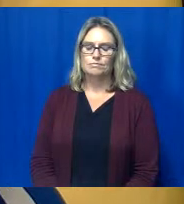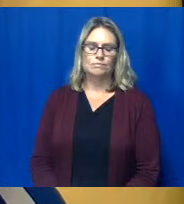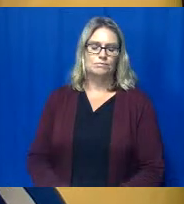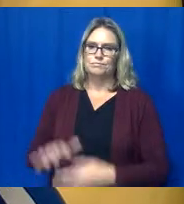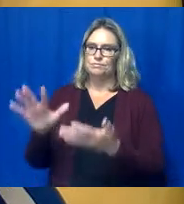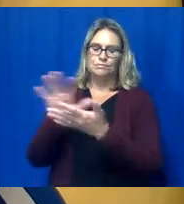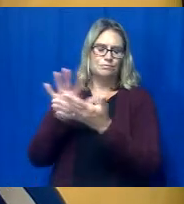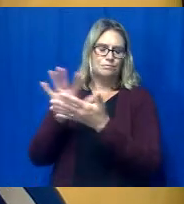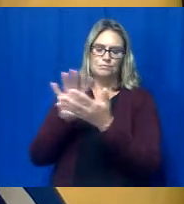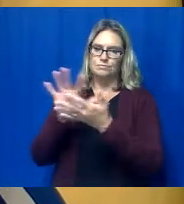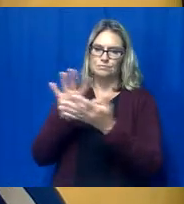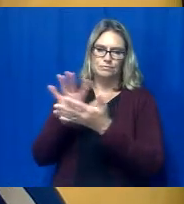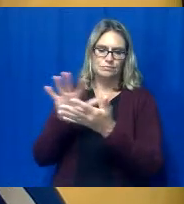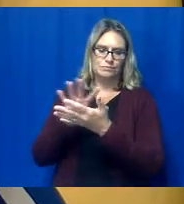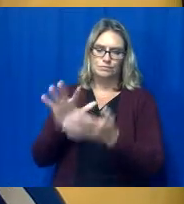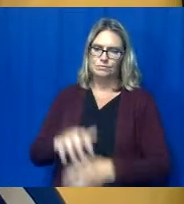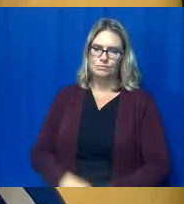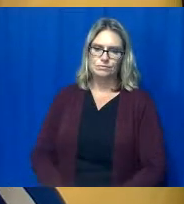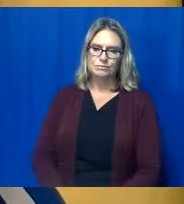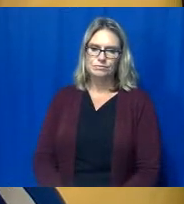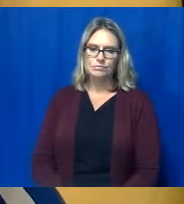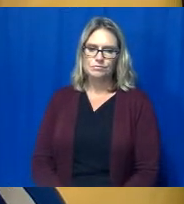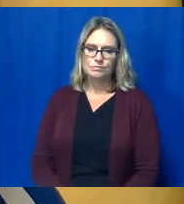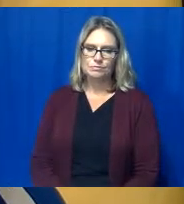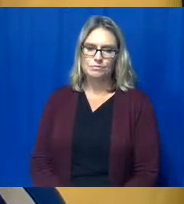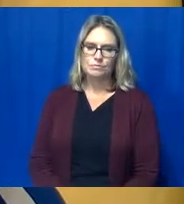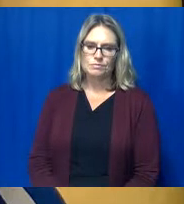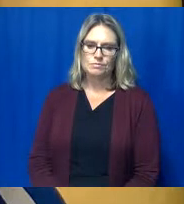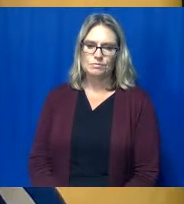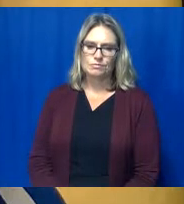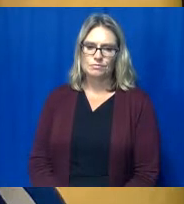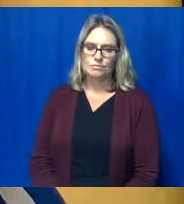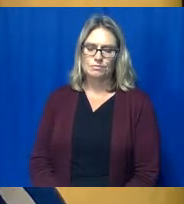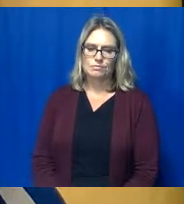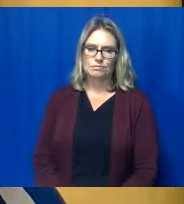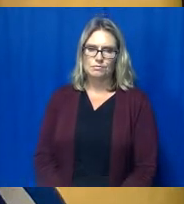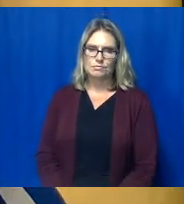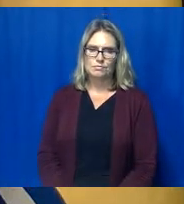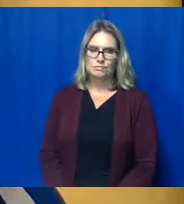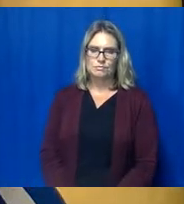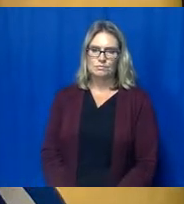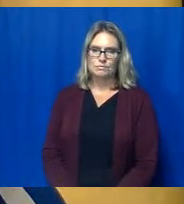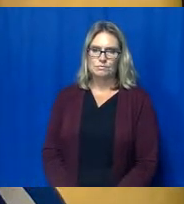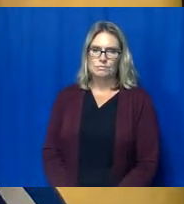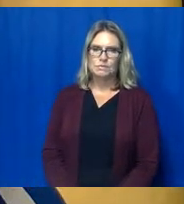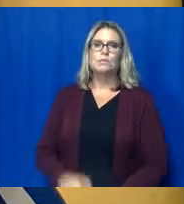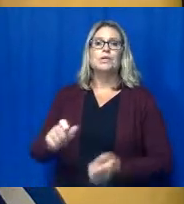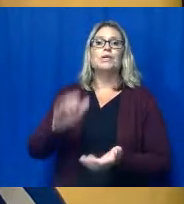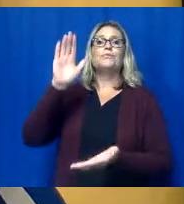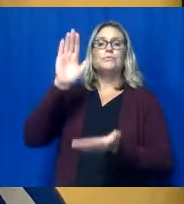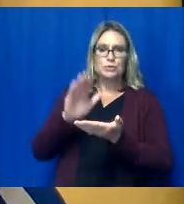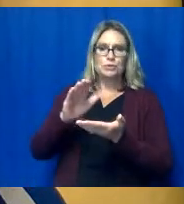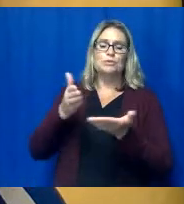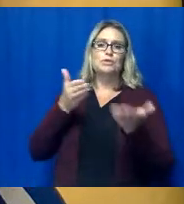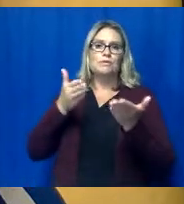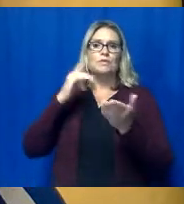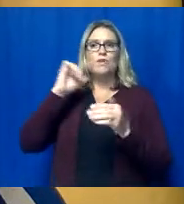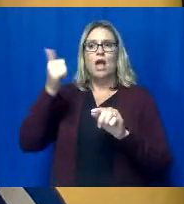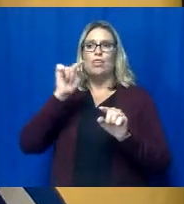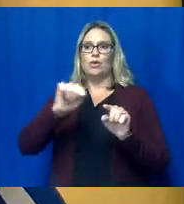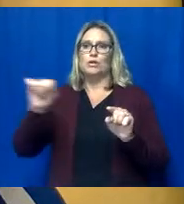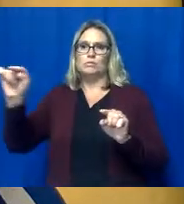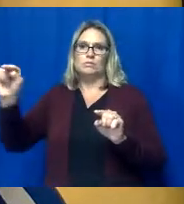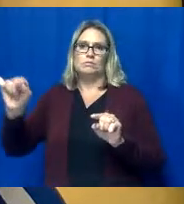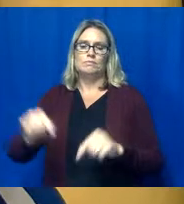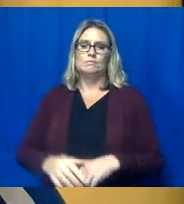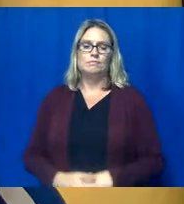goes up in one sector, we need to reduce services in other sectors. It can mean that